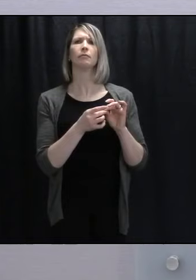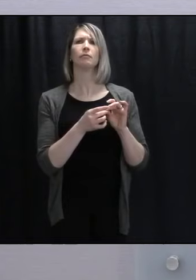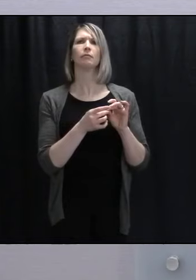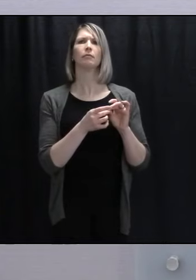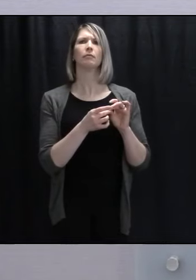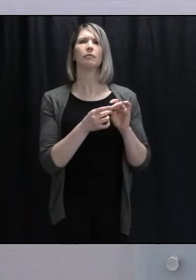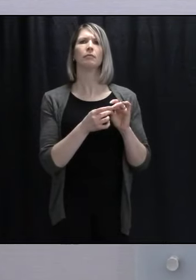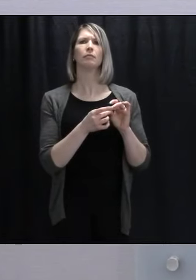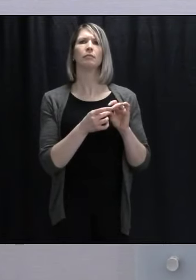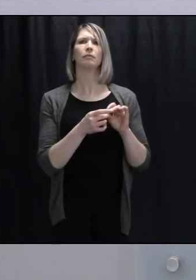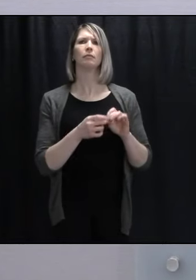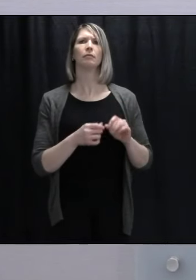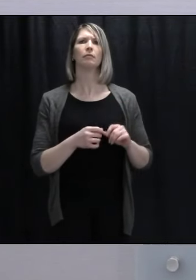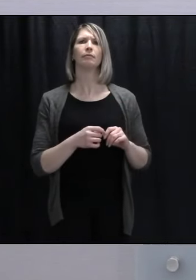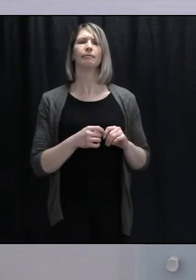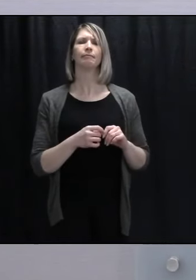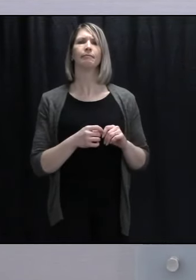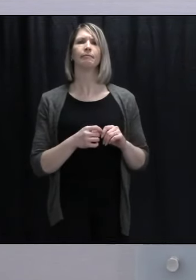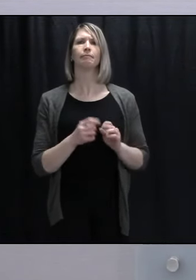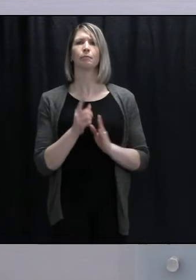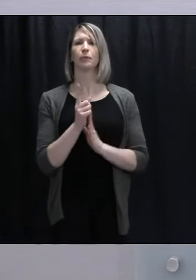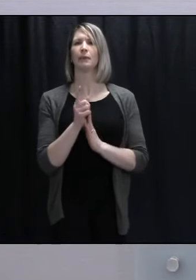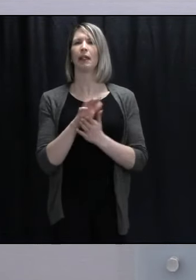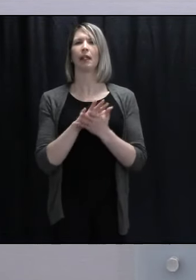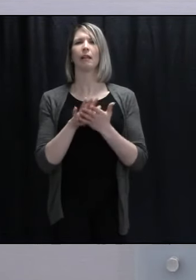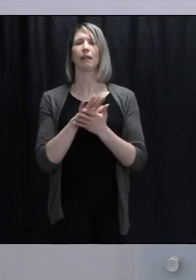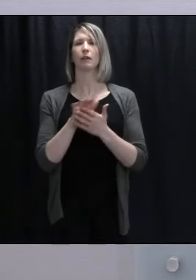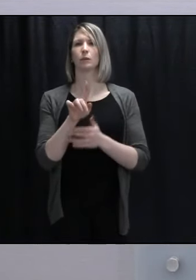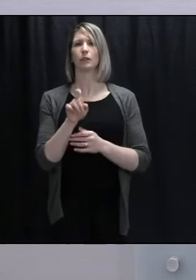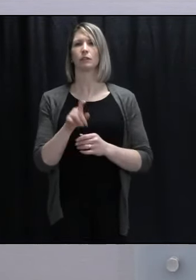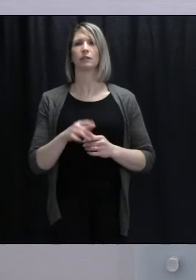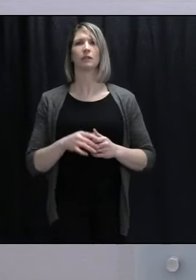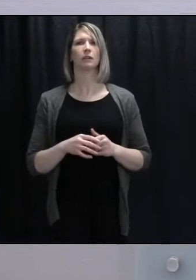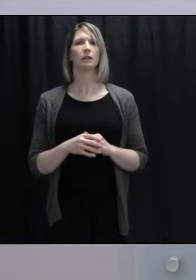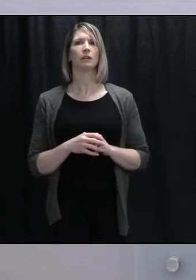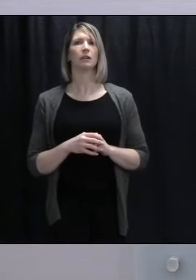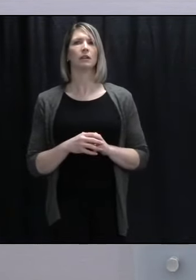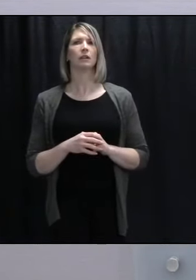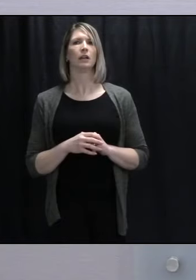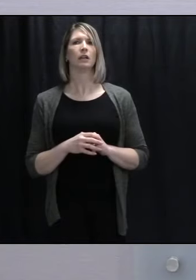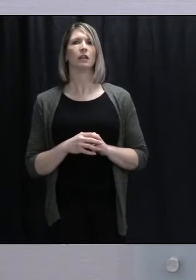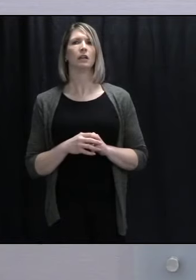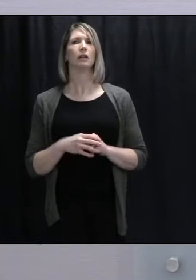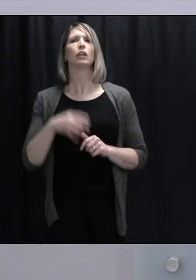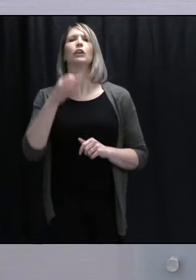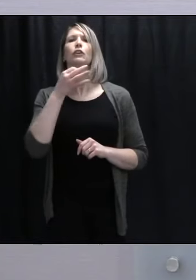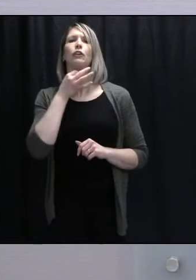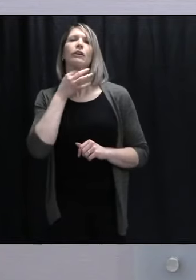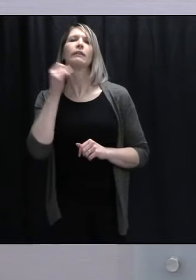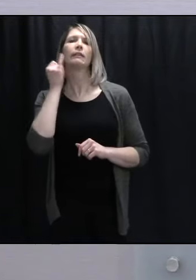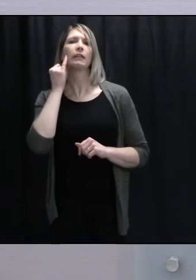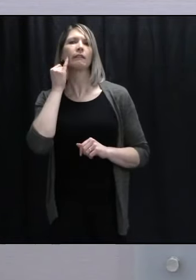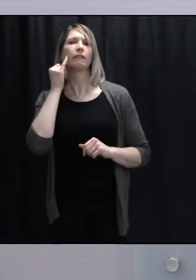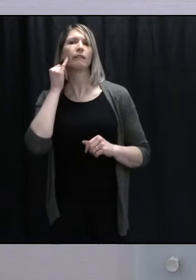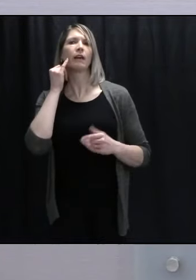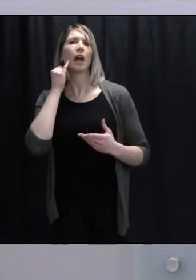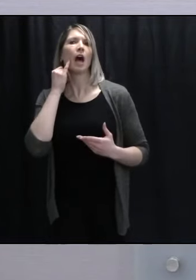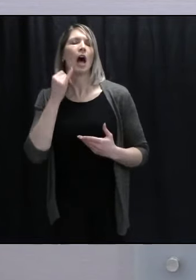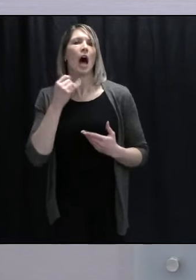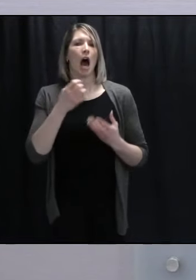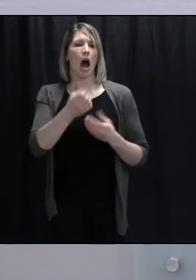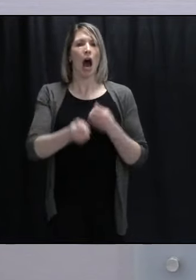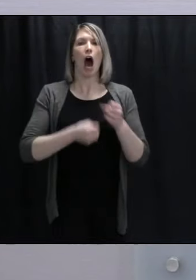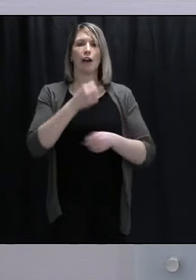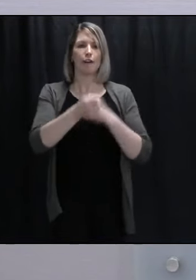expenses or expenditures? Is there anything like a hiring freeze in place or something like that because of the difficult economic situation you're